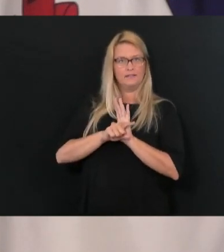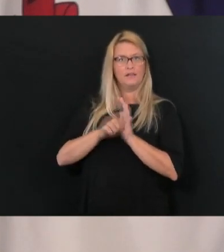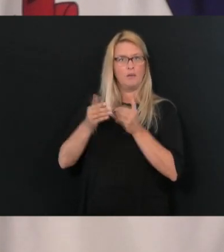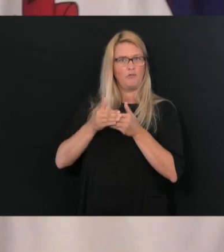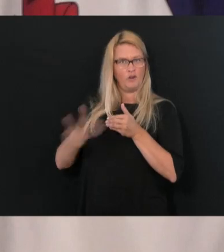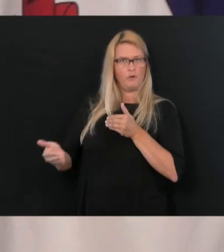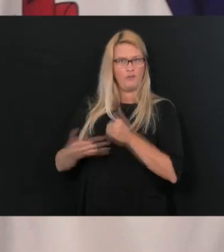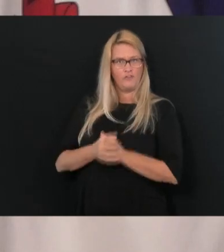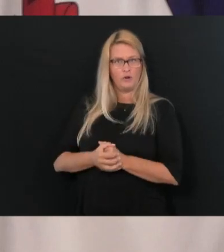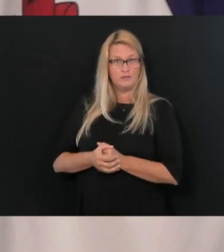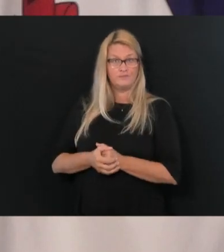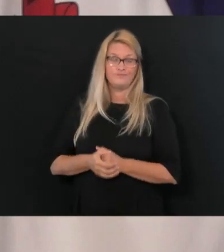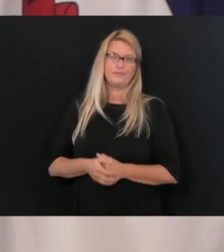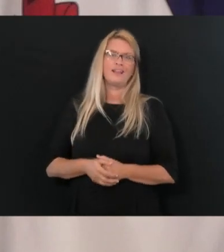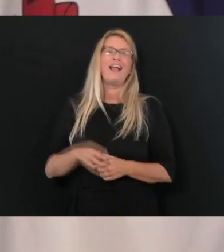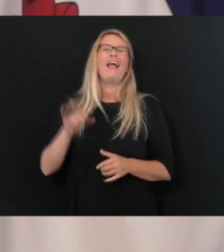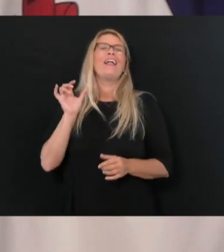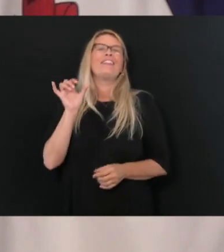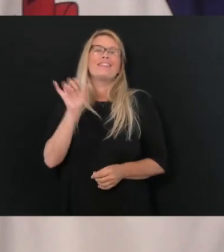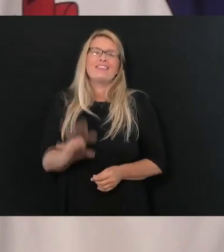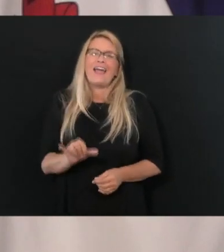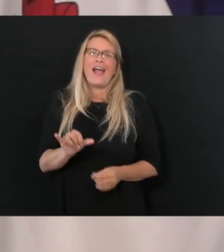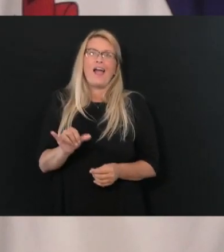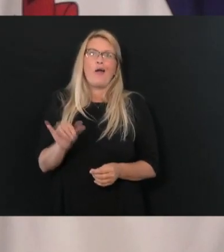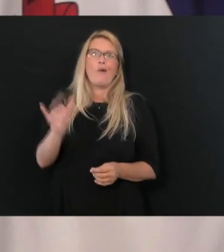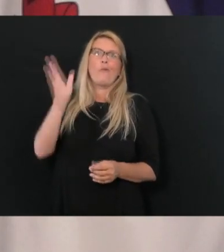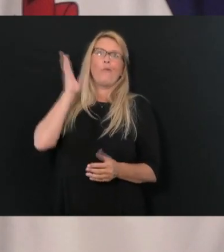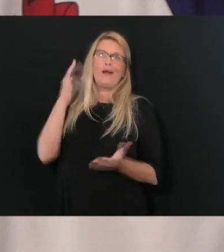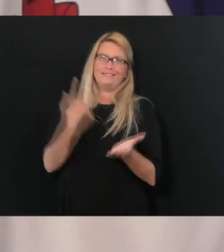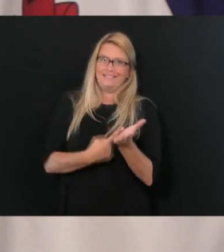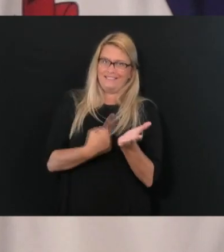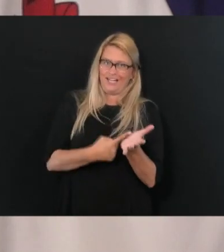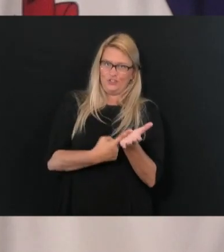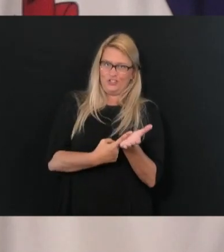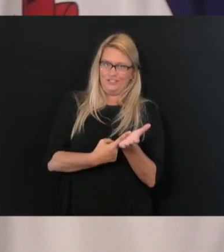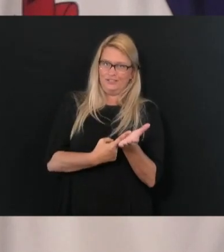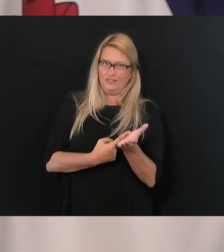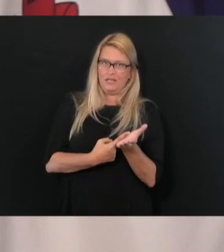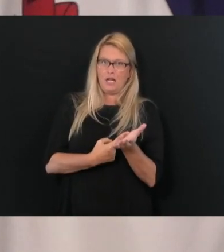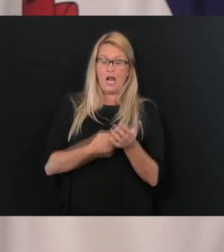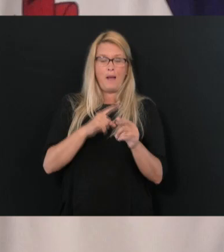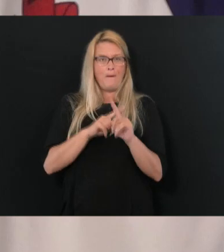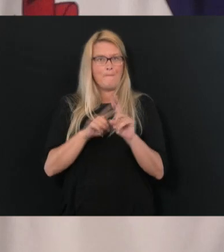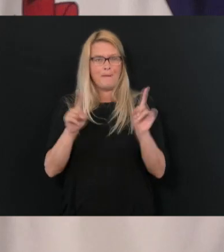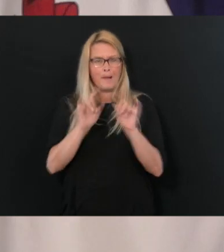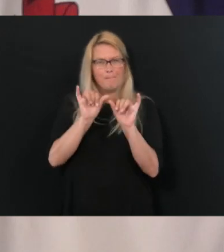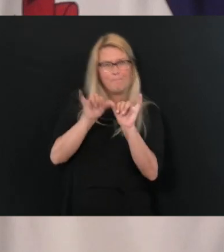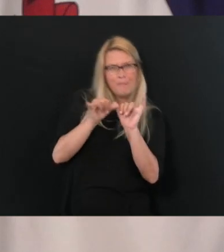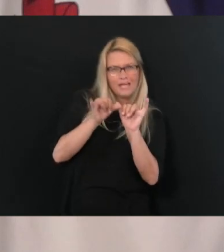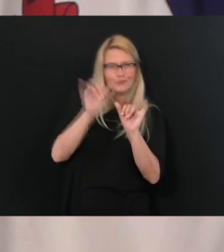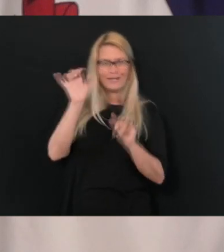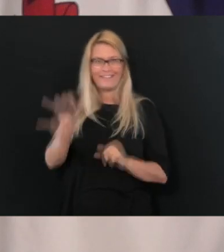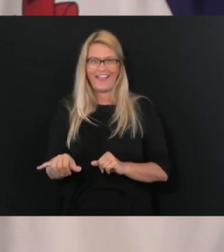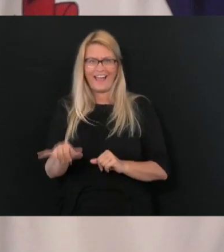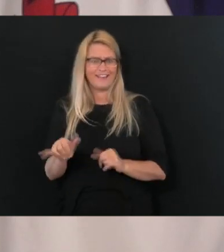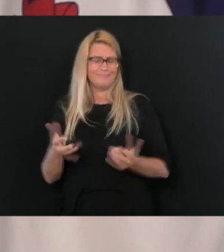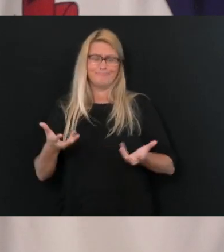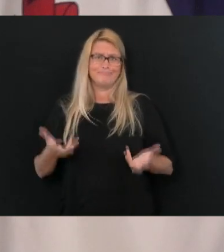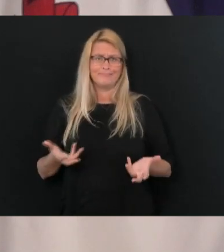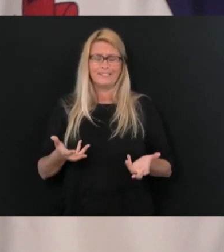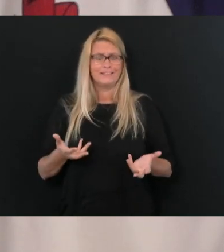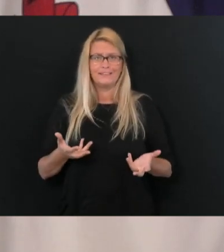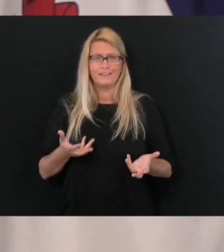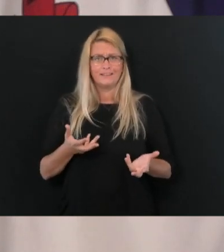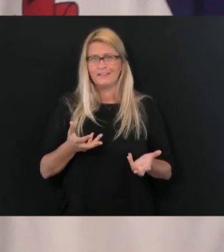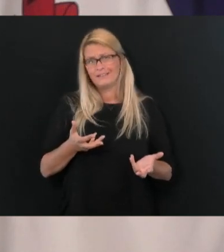forward. Now, that was the discussions that we had and everything. From the metric of measuring it and how we're going to do it, you know,